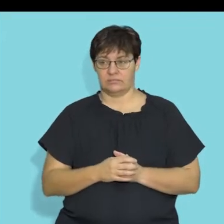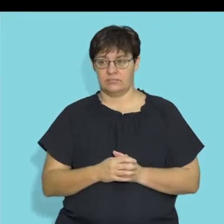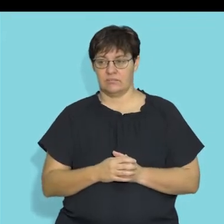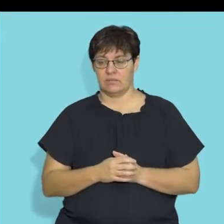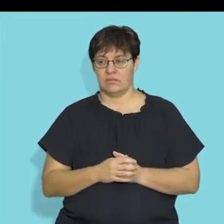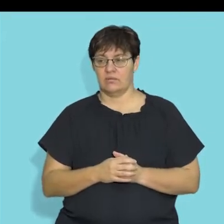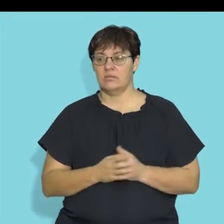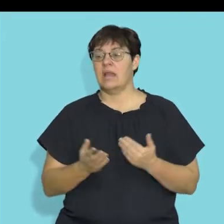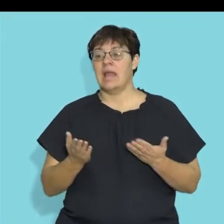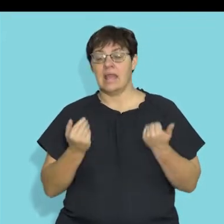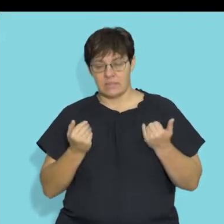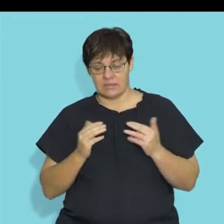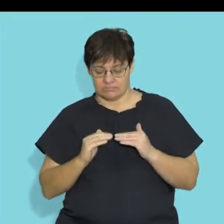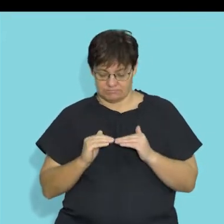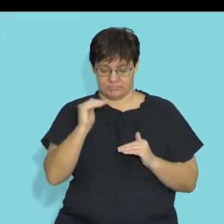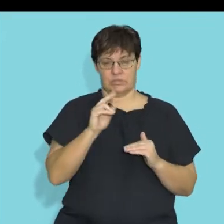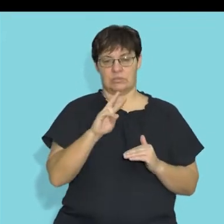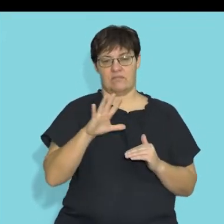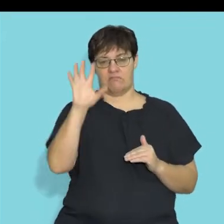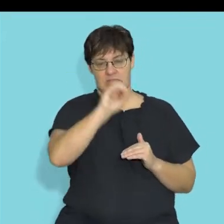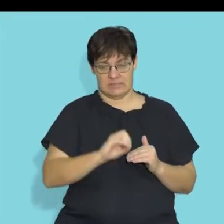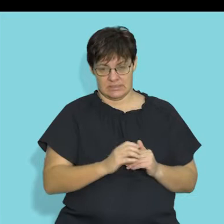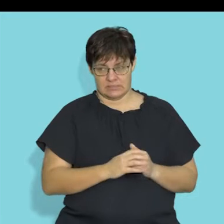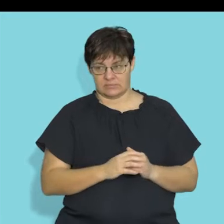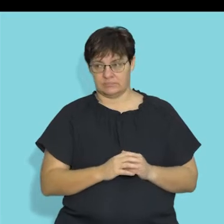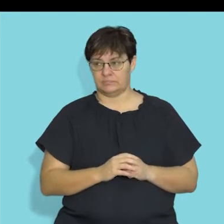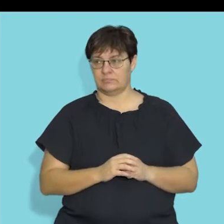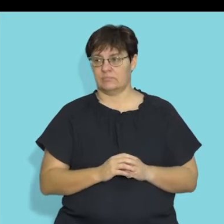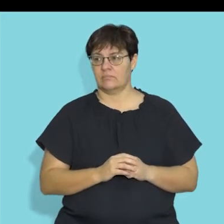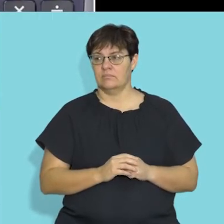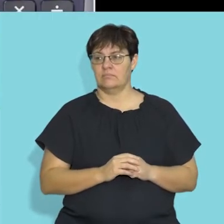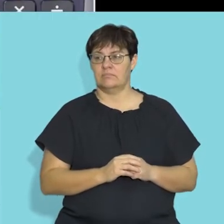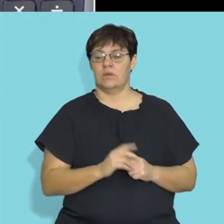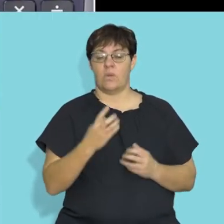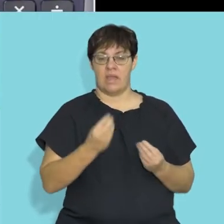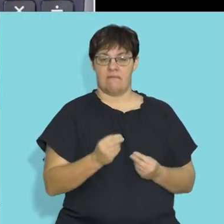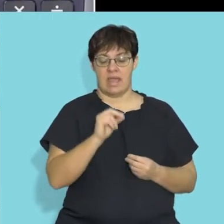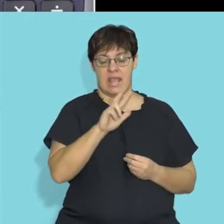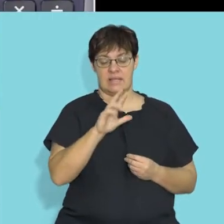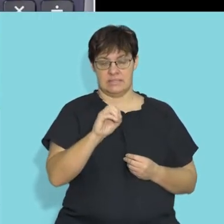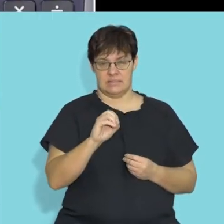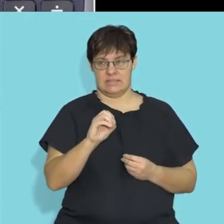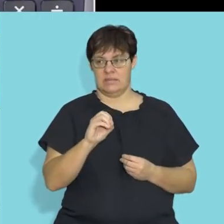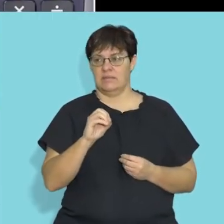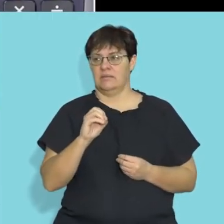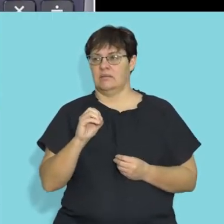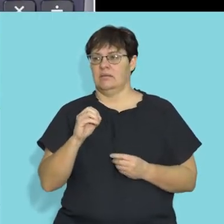right? And we expect it to increase by 25%. So first things first, we say